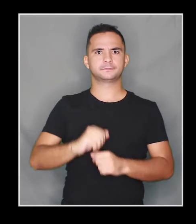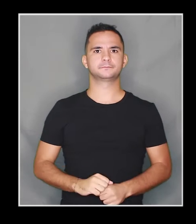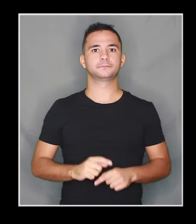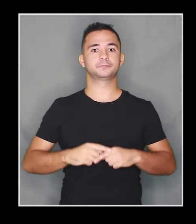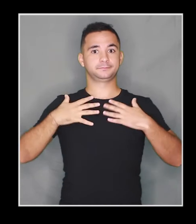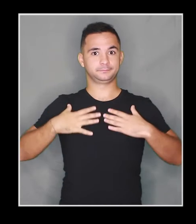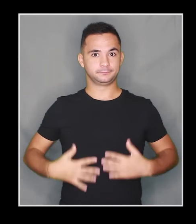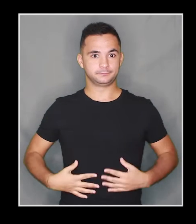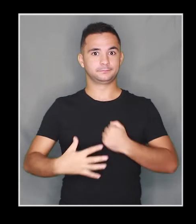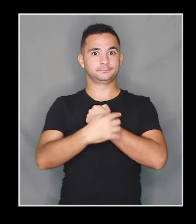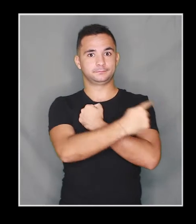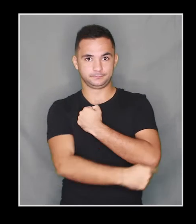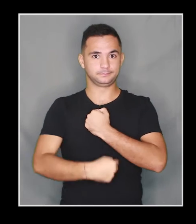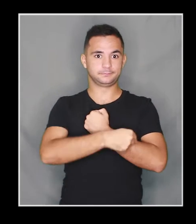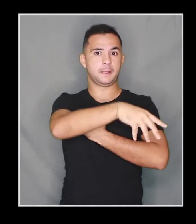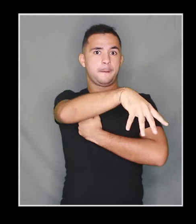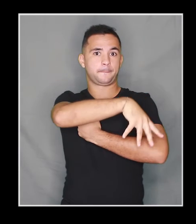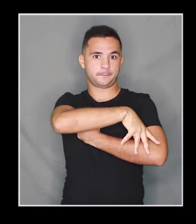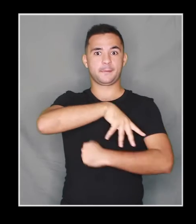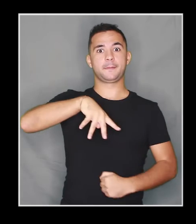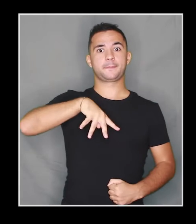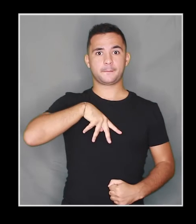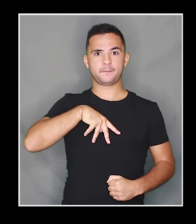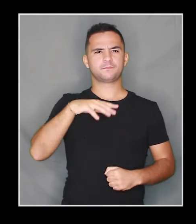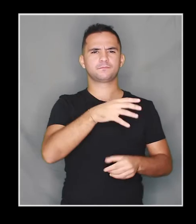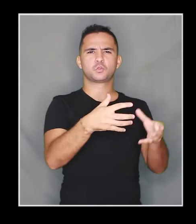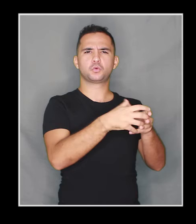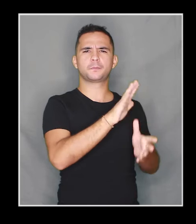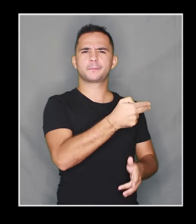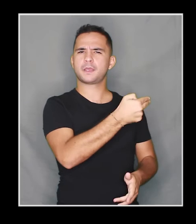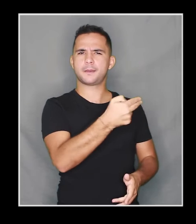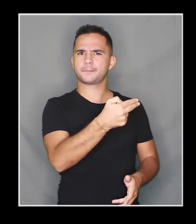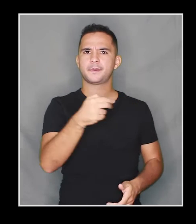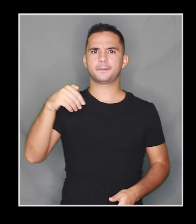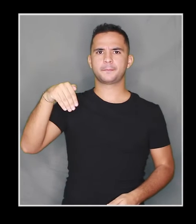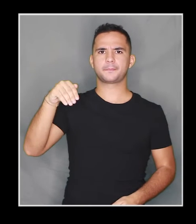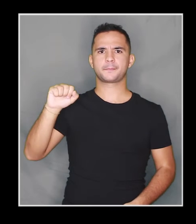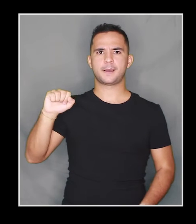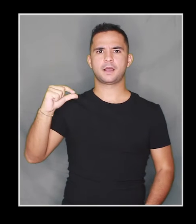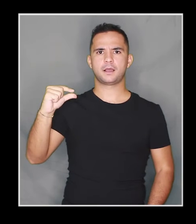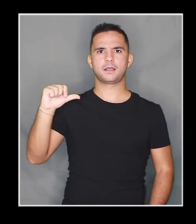and their armor has an embossed M, which is the Maganza's crest.